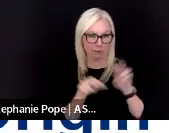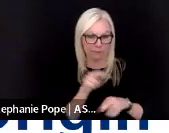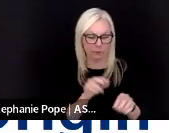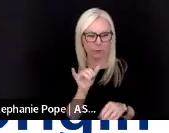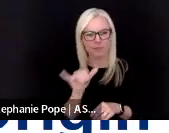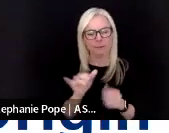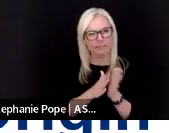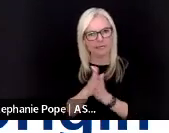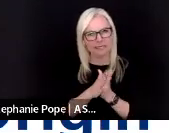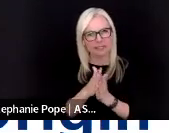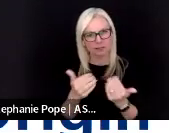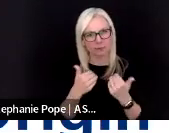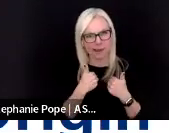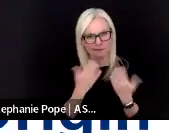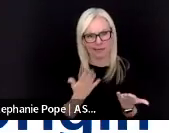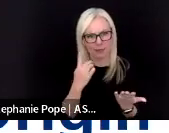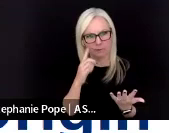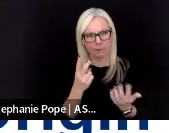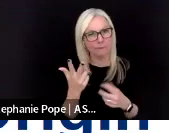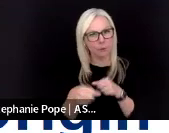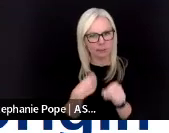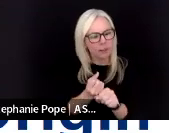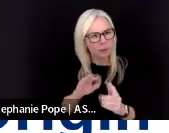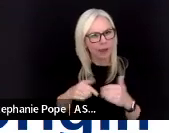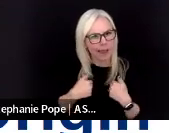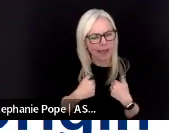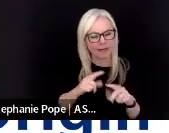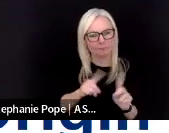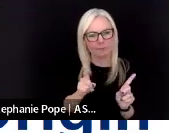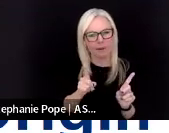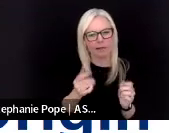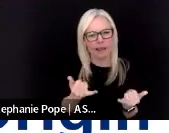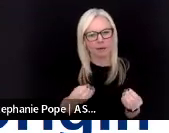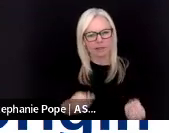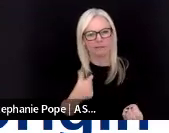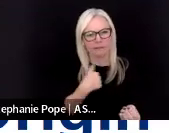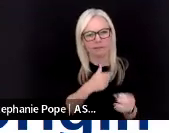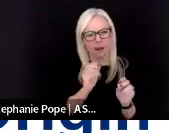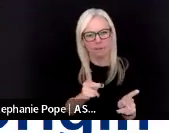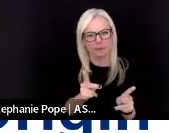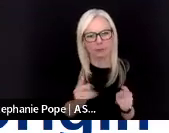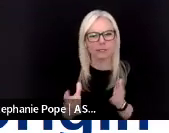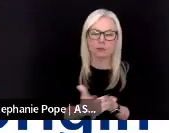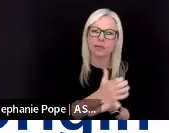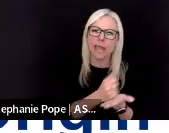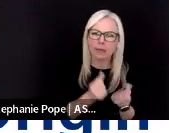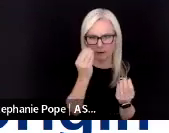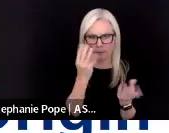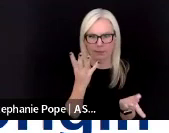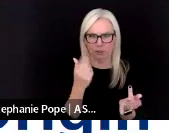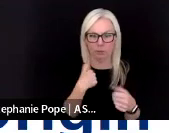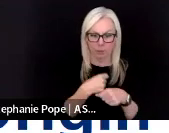here at the Justice Center for quite a few years. But it also gives us an opportunity to gather information so that when we're making